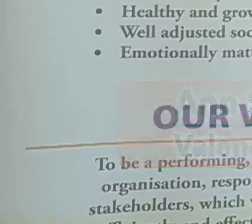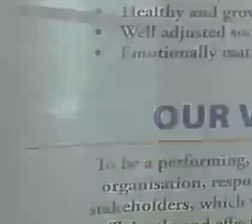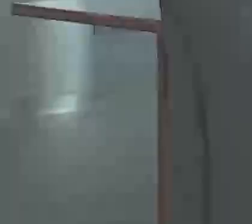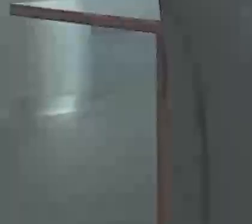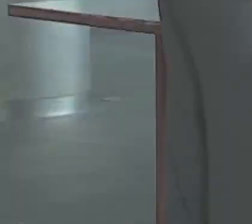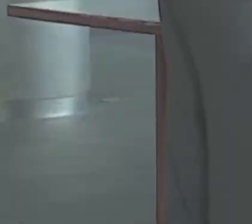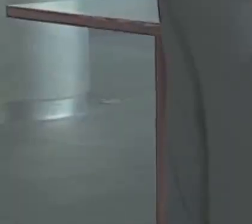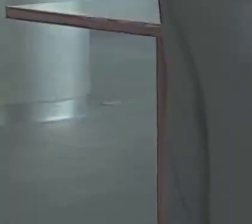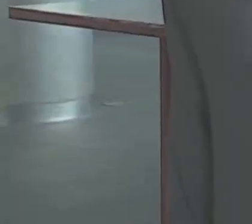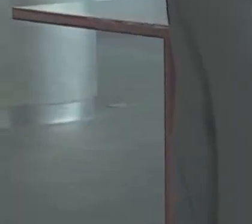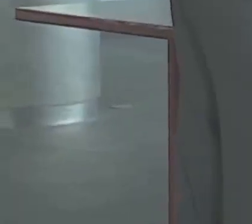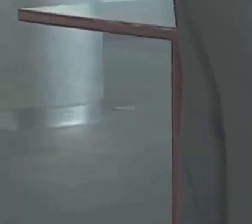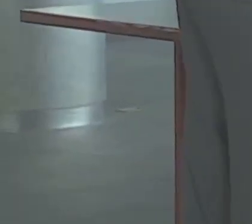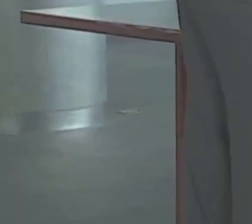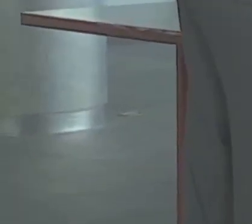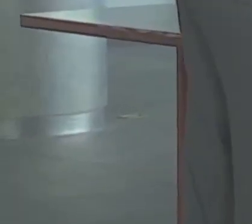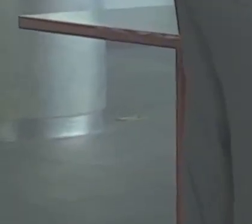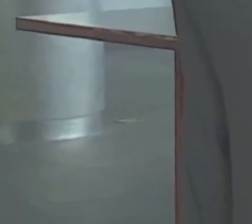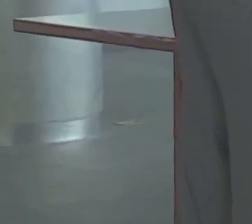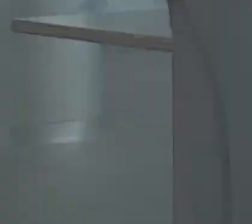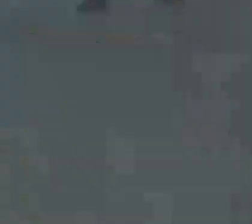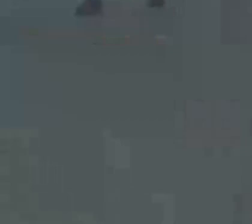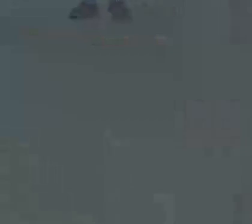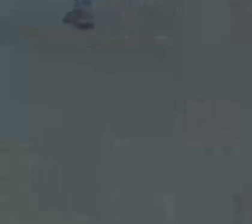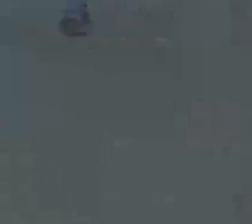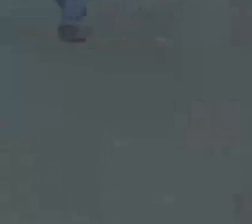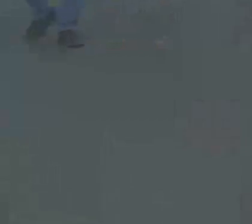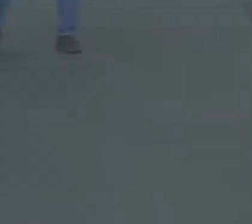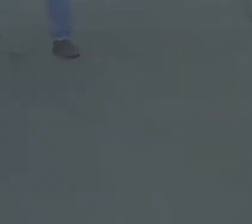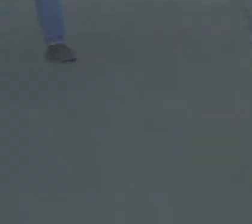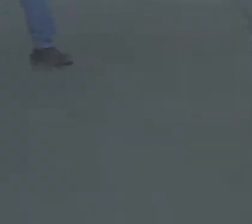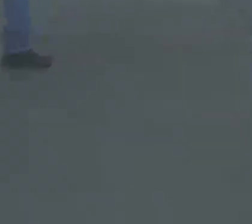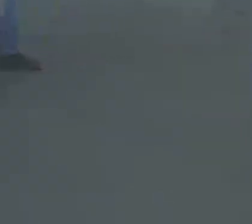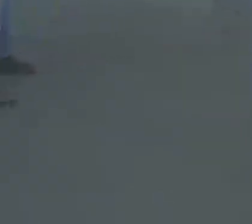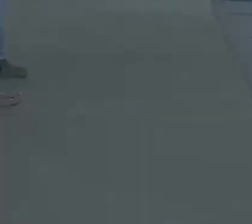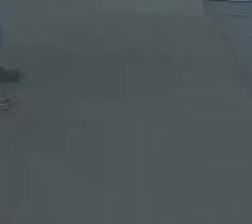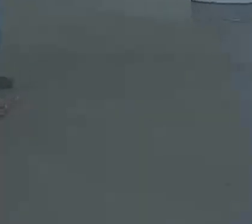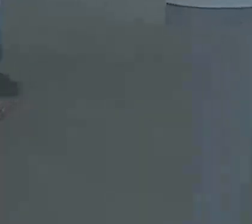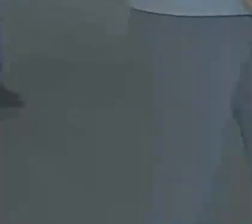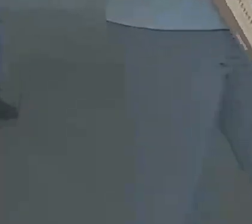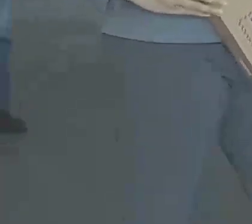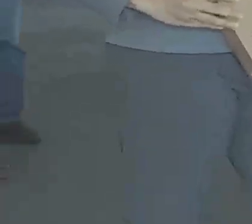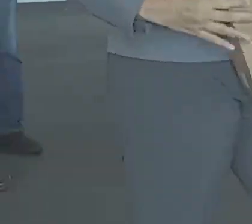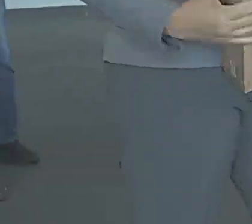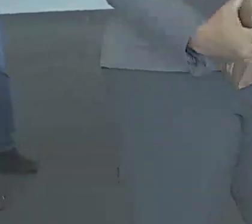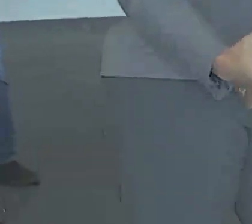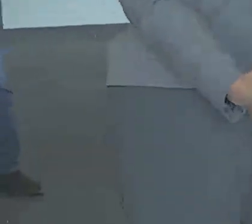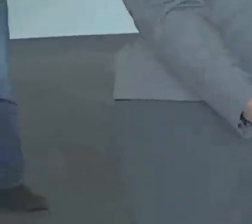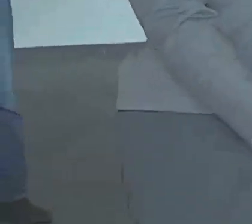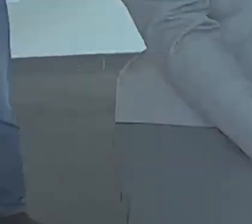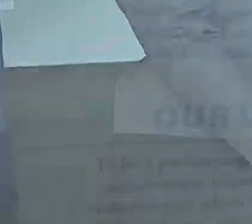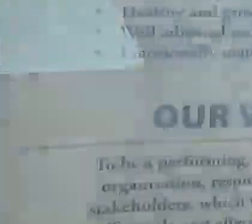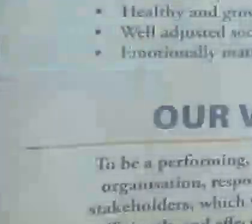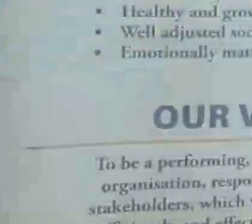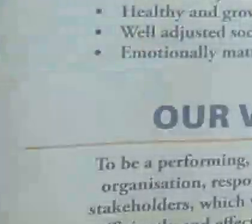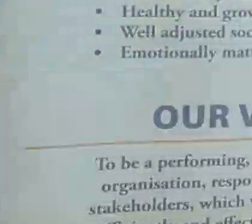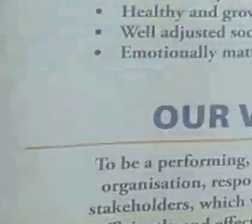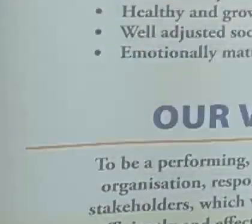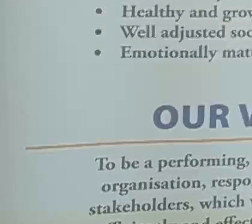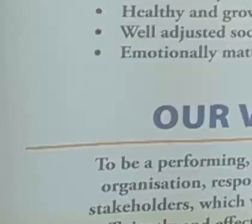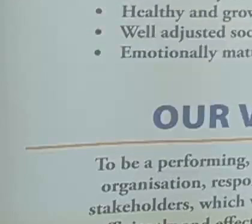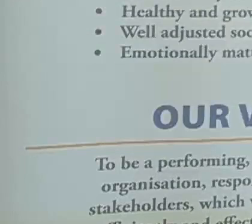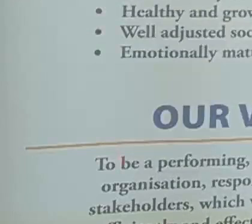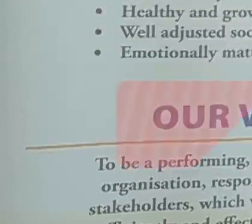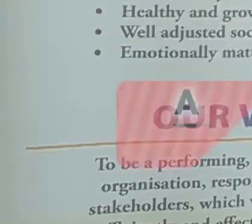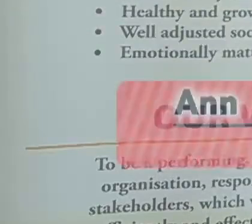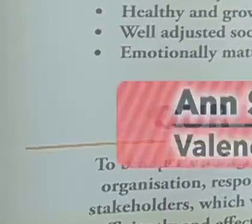Primary School. It's a pleasure to be here this morning to collect 118 laptops for my babies. Thank you